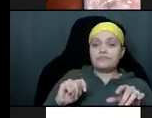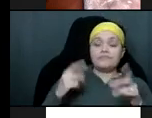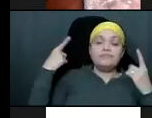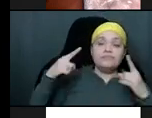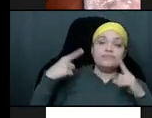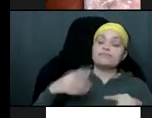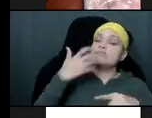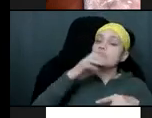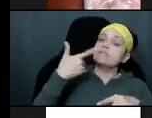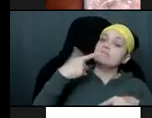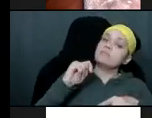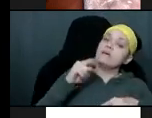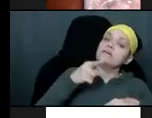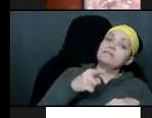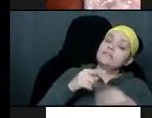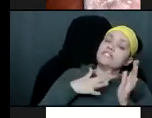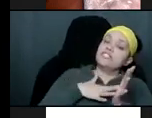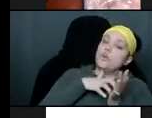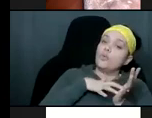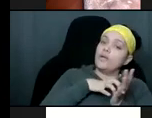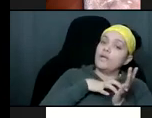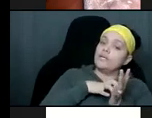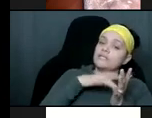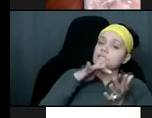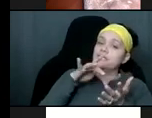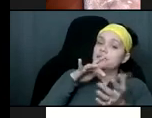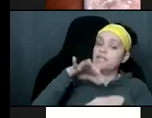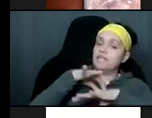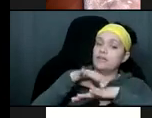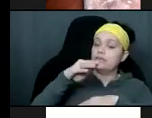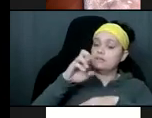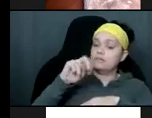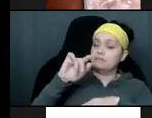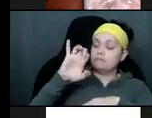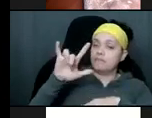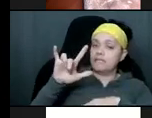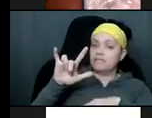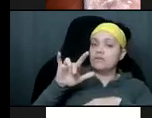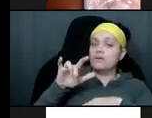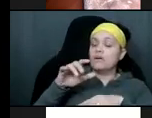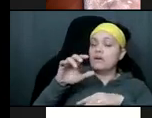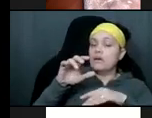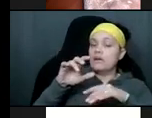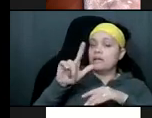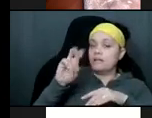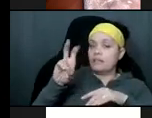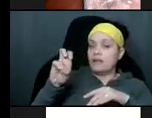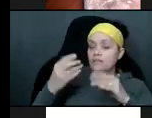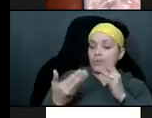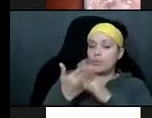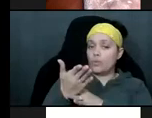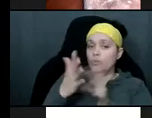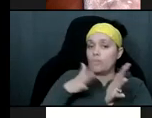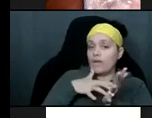in the hotspot is that there's a weakness in the Earth's mantle, and molten material is released through that